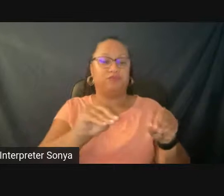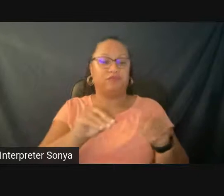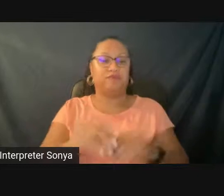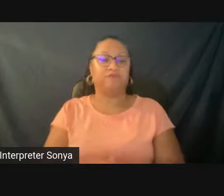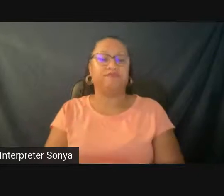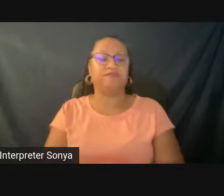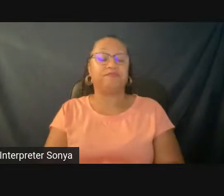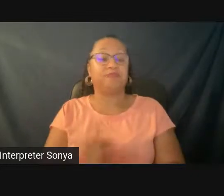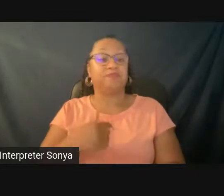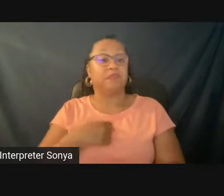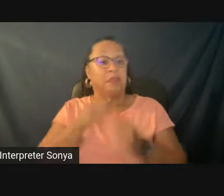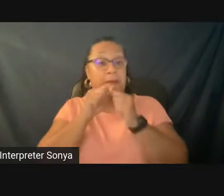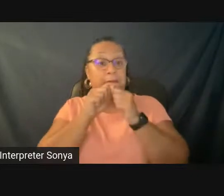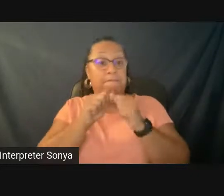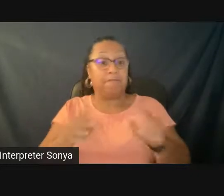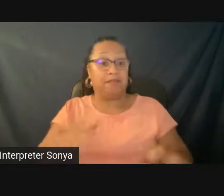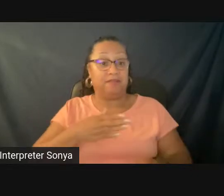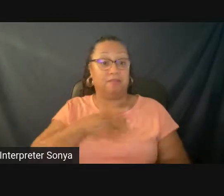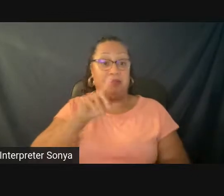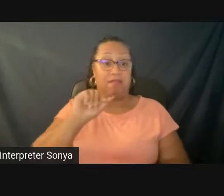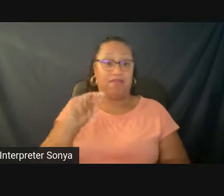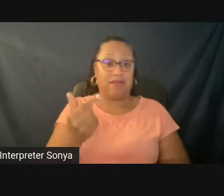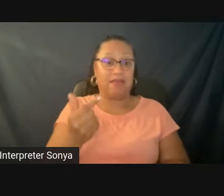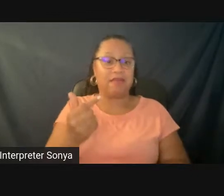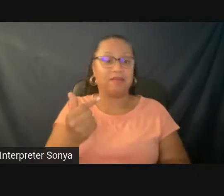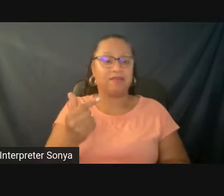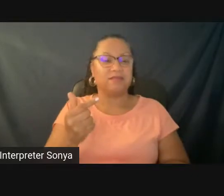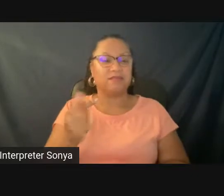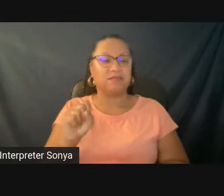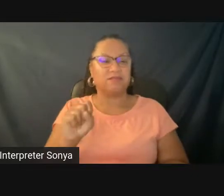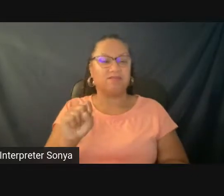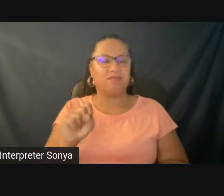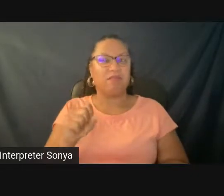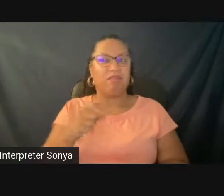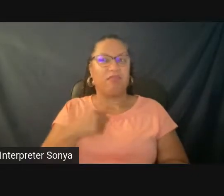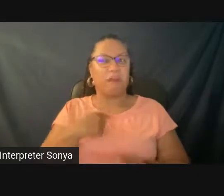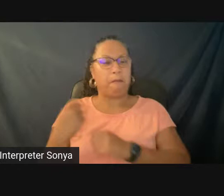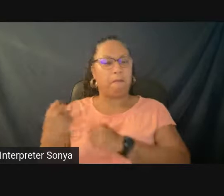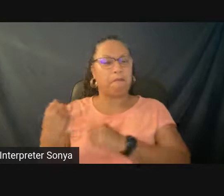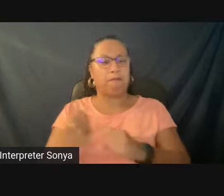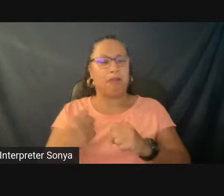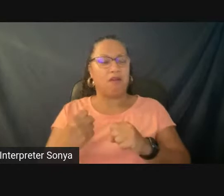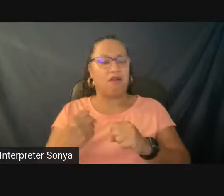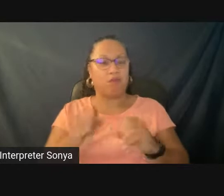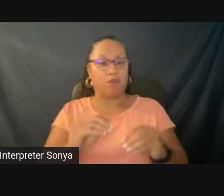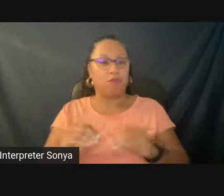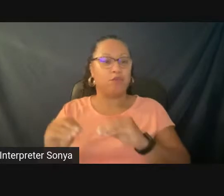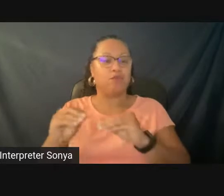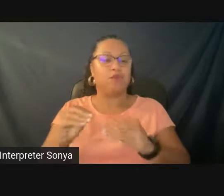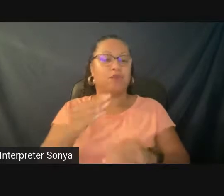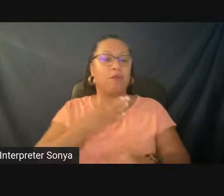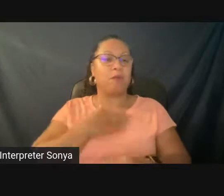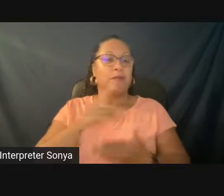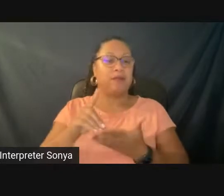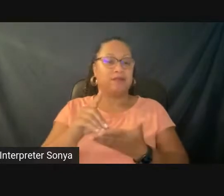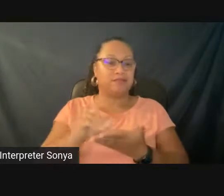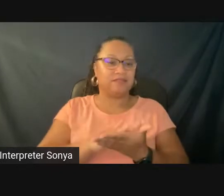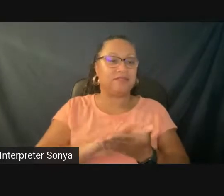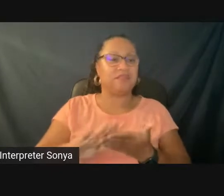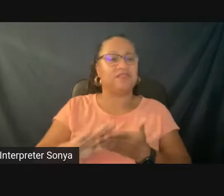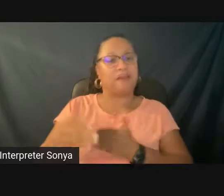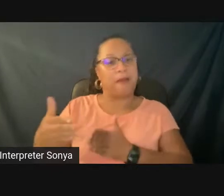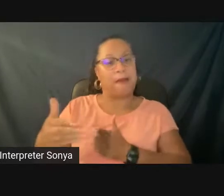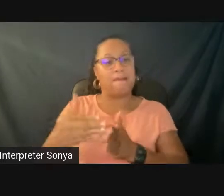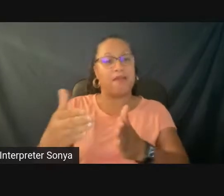I bless my legs that powerfully move me on my divine path. The muscles in my legs